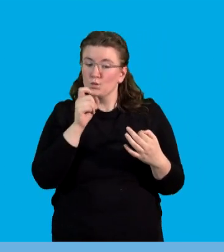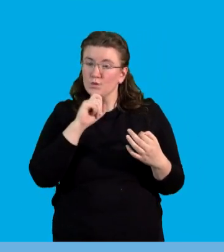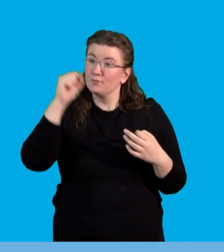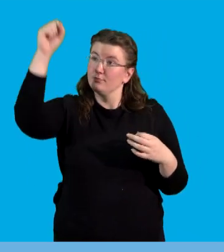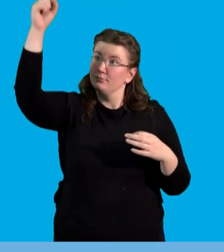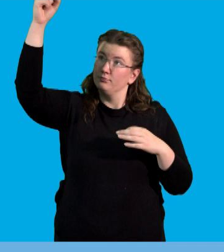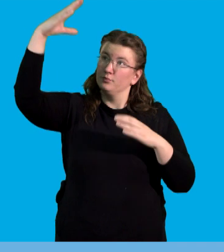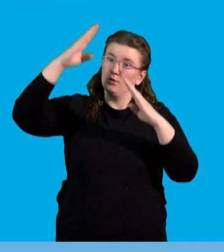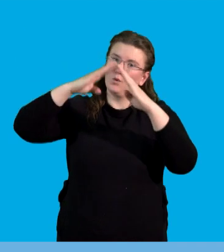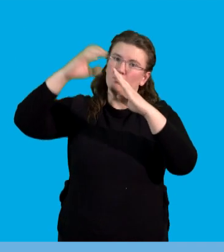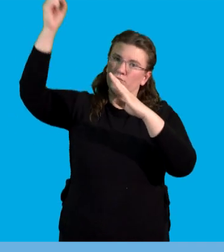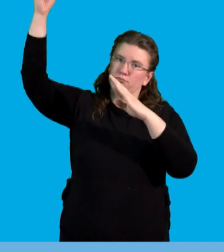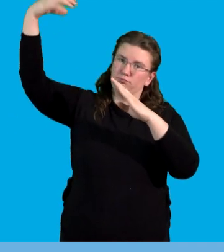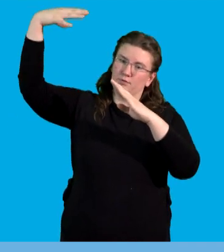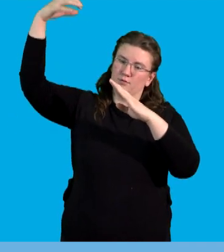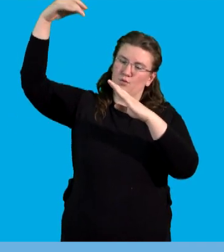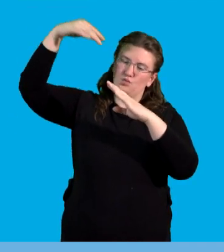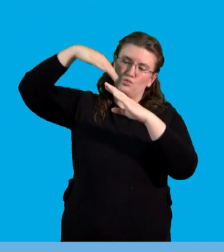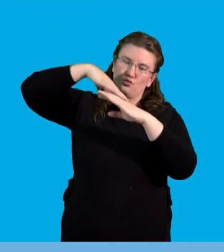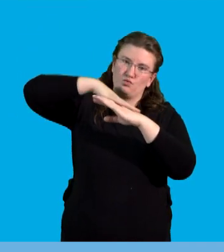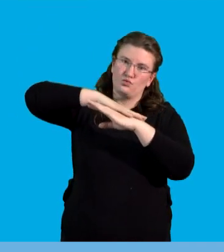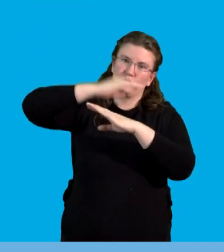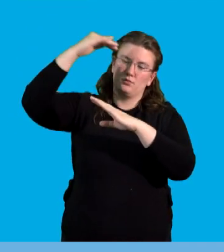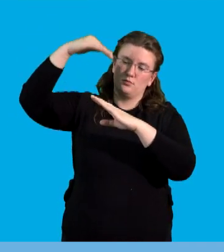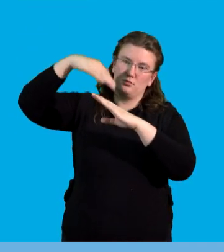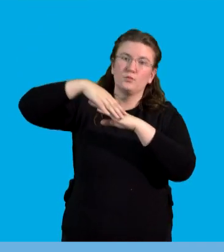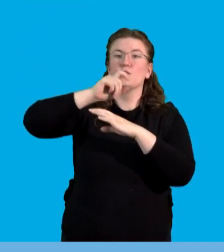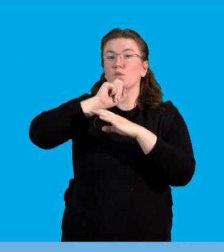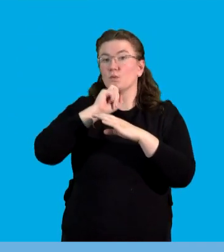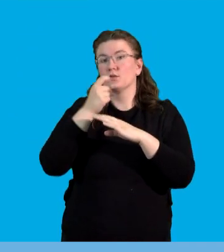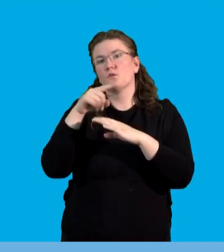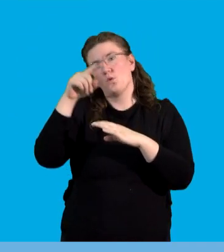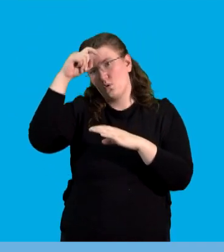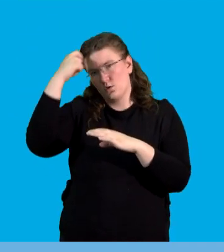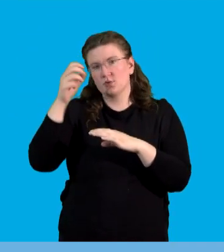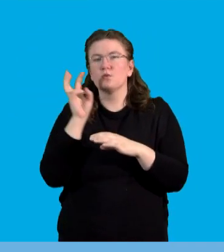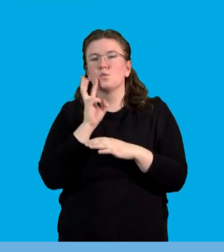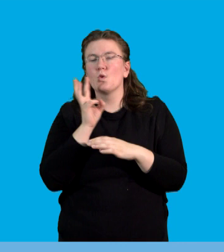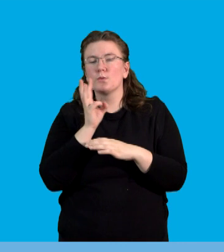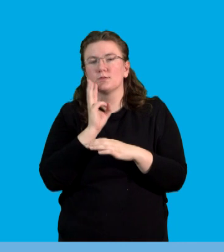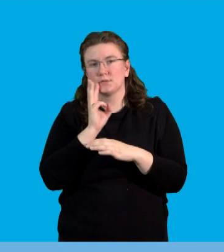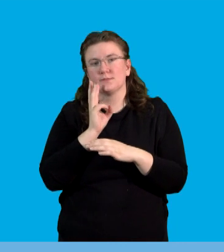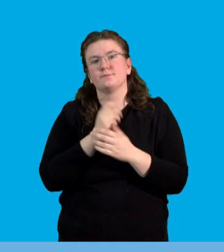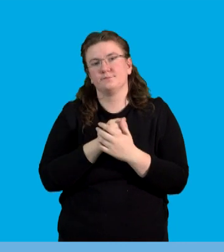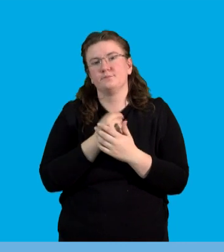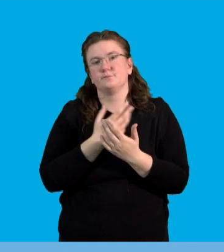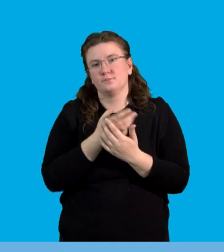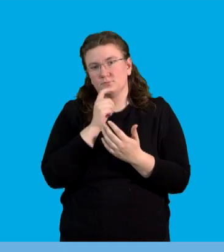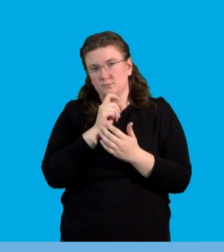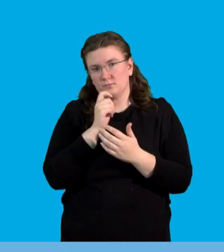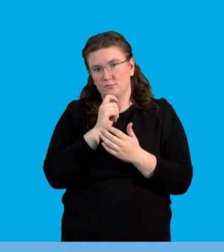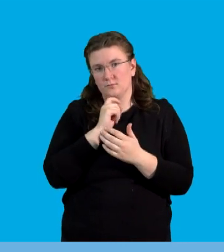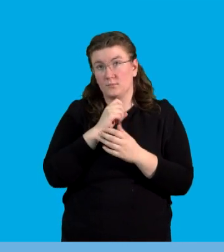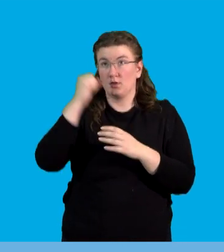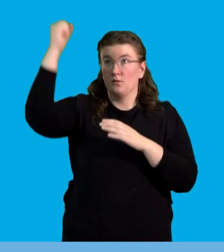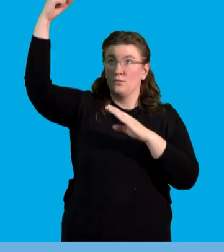and solar heating panels for the hot water cylinder. So whenever you want to heat your water, you just